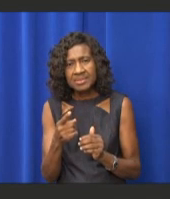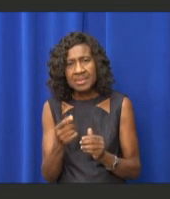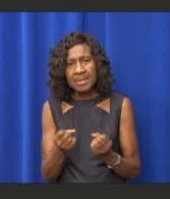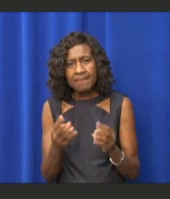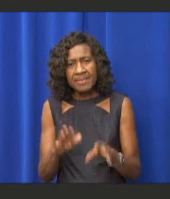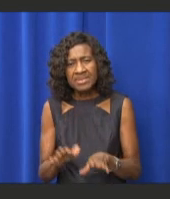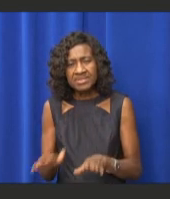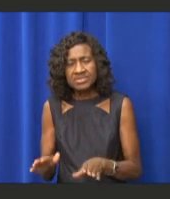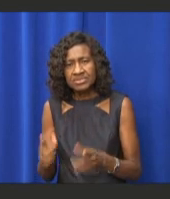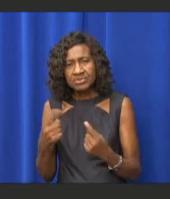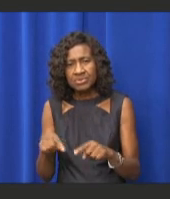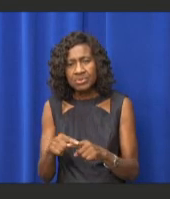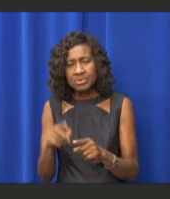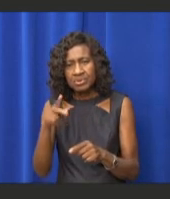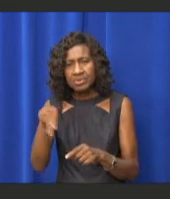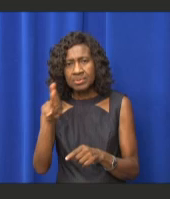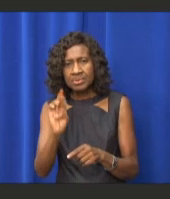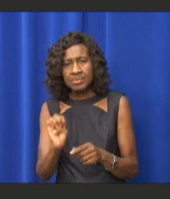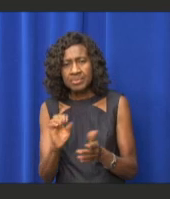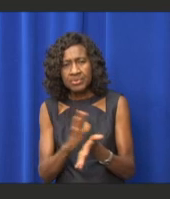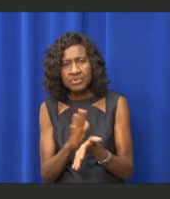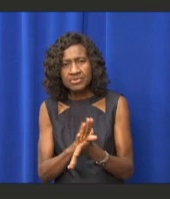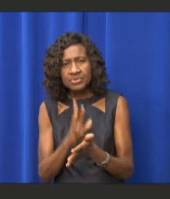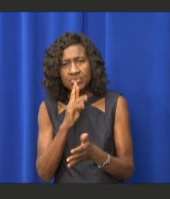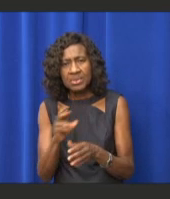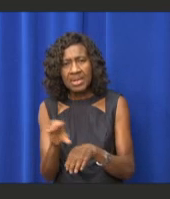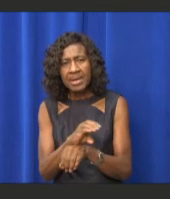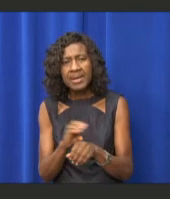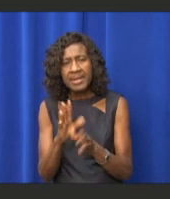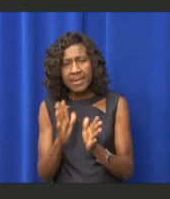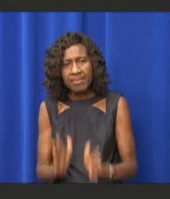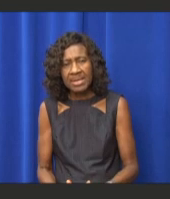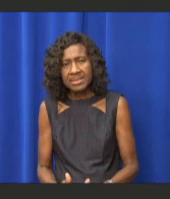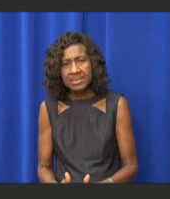Caymanian. I'm sorry, I'm just trying to fix this here.